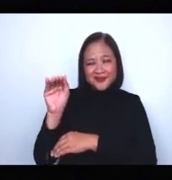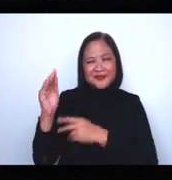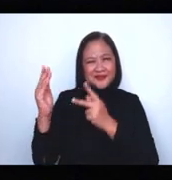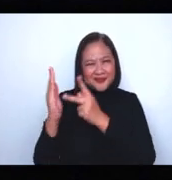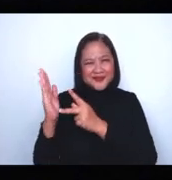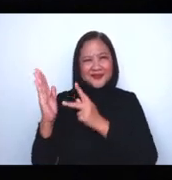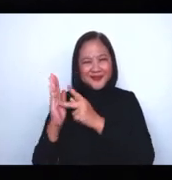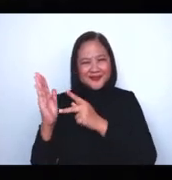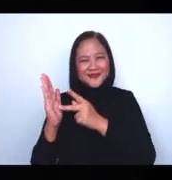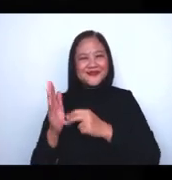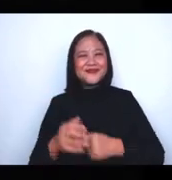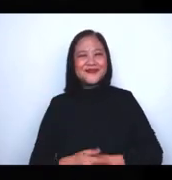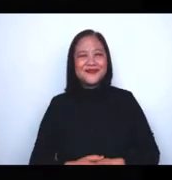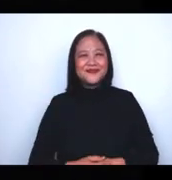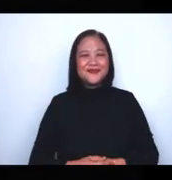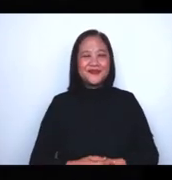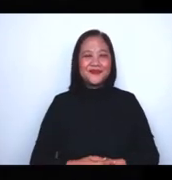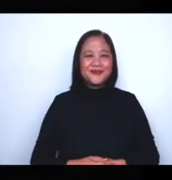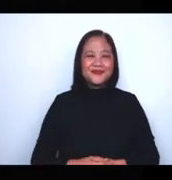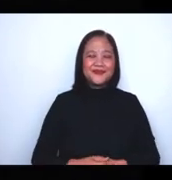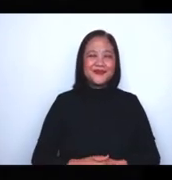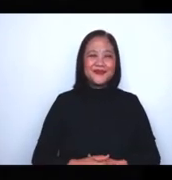gumagambala.